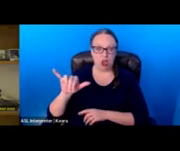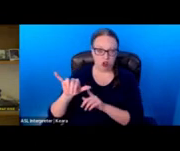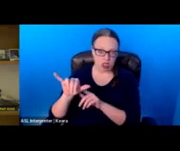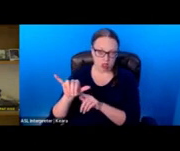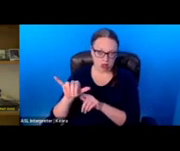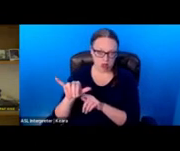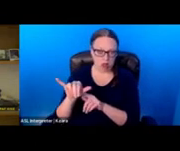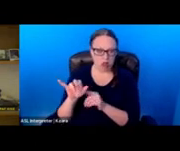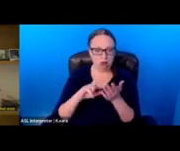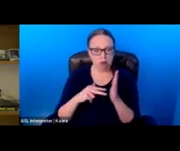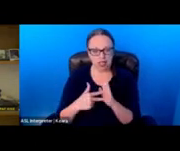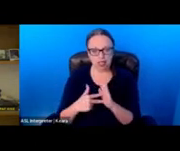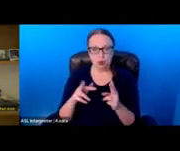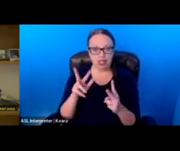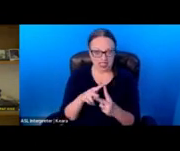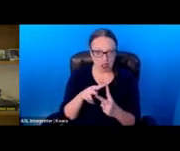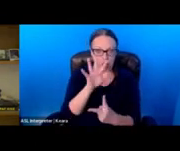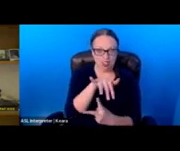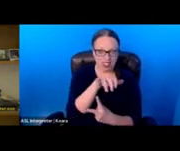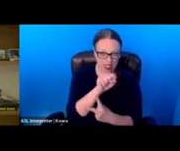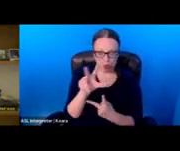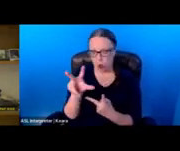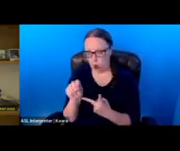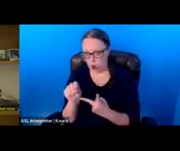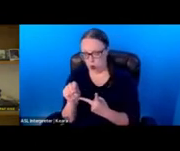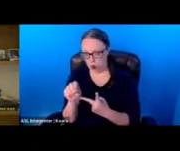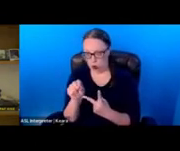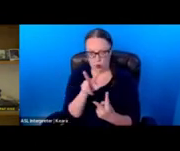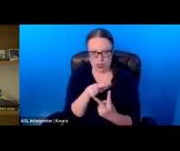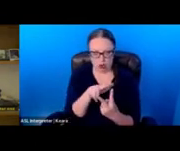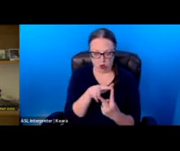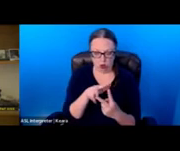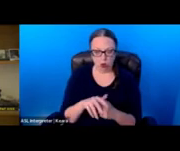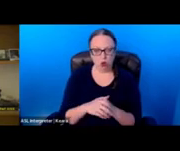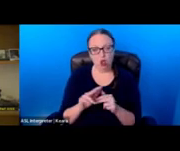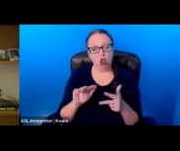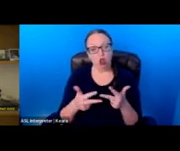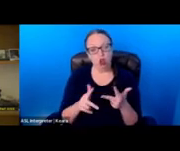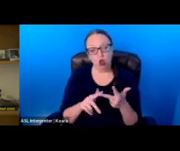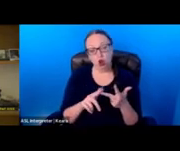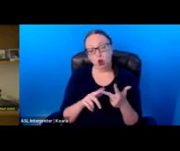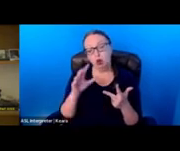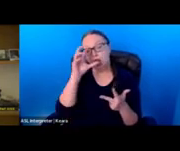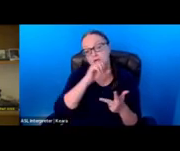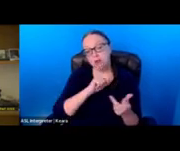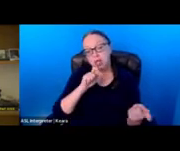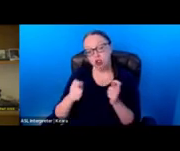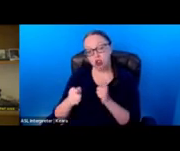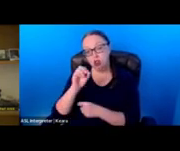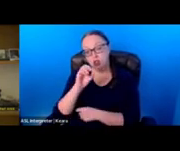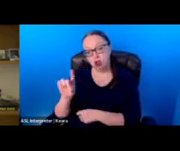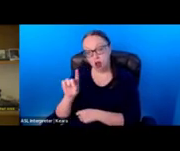variables, meaning they were coded as either yes or no. And third, we estimated adjusted odds ratios